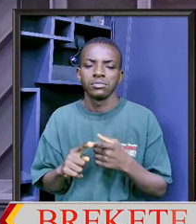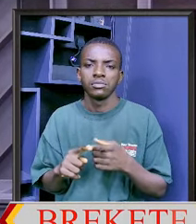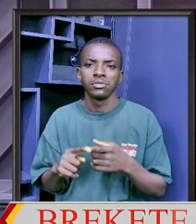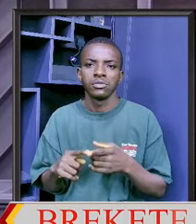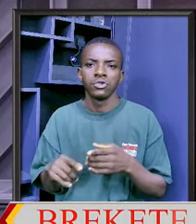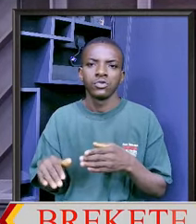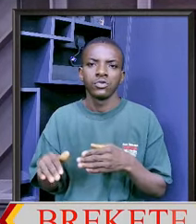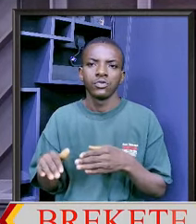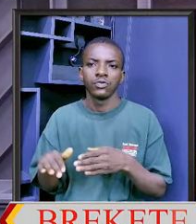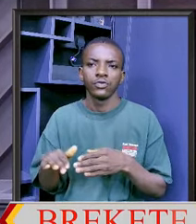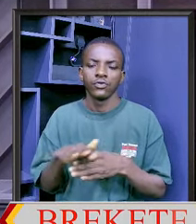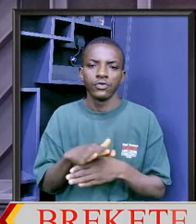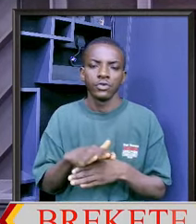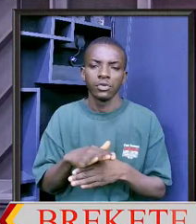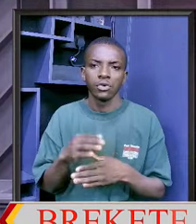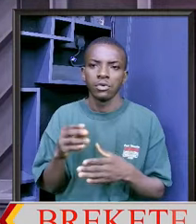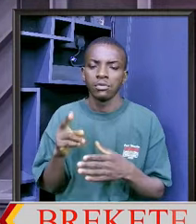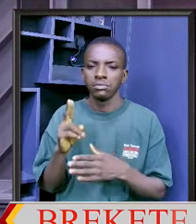to fill them up.